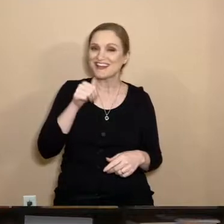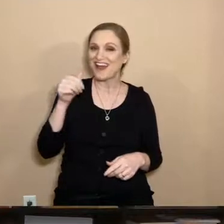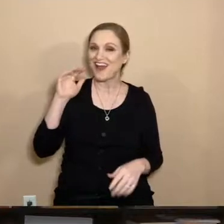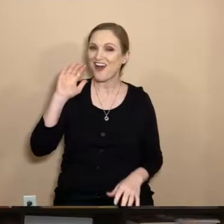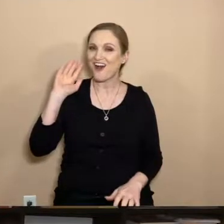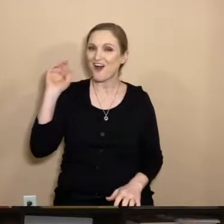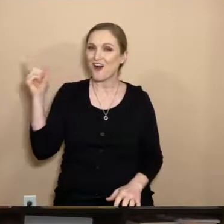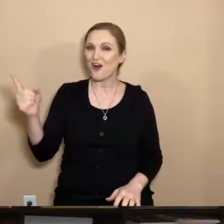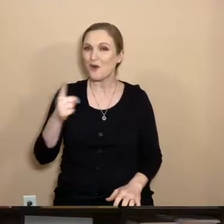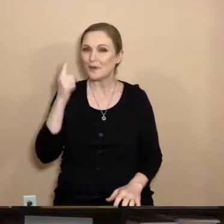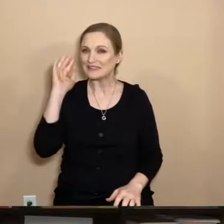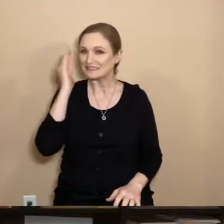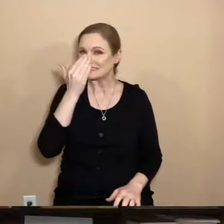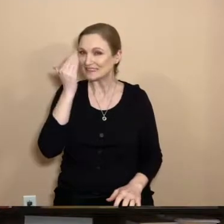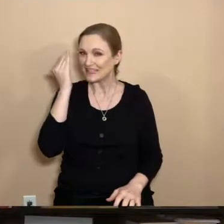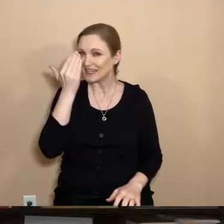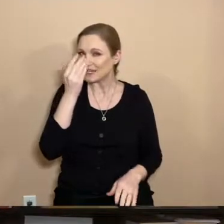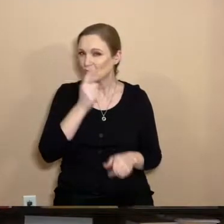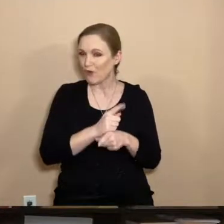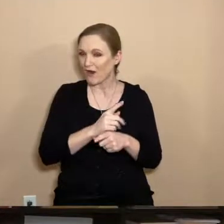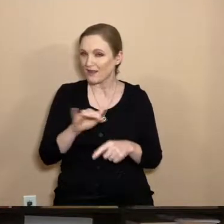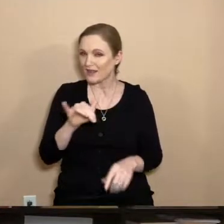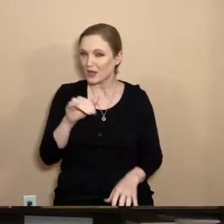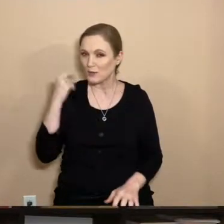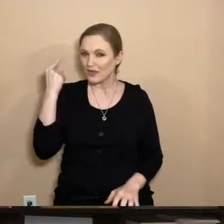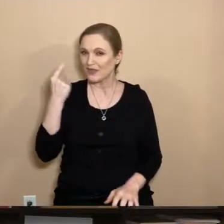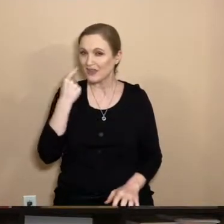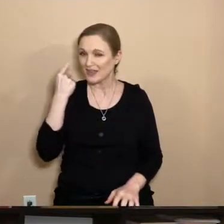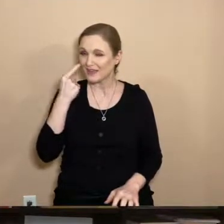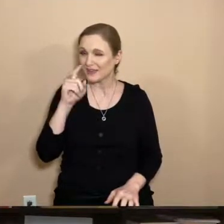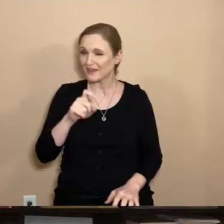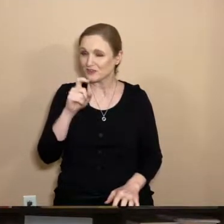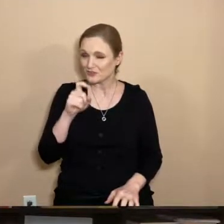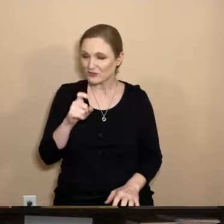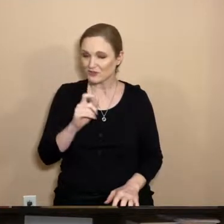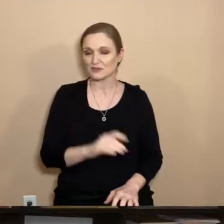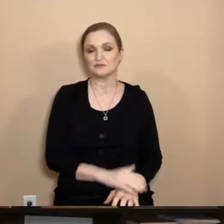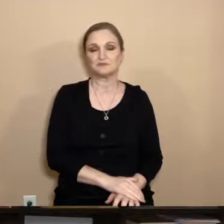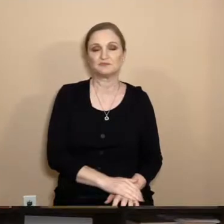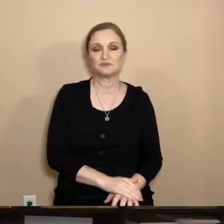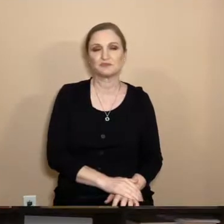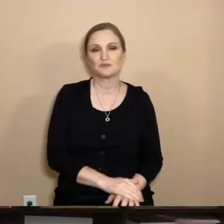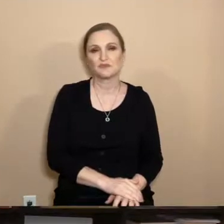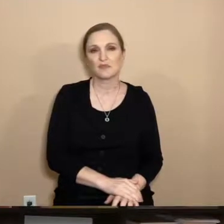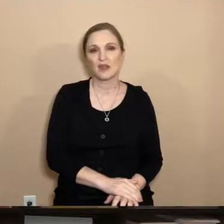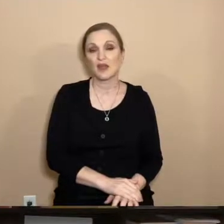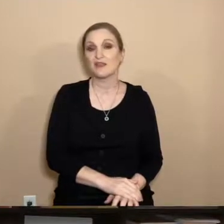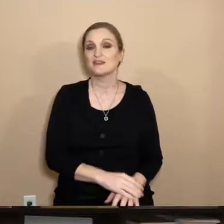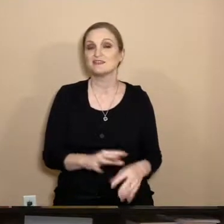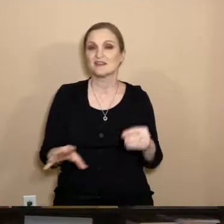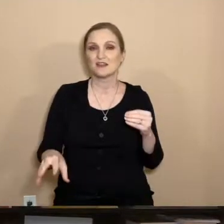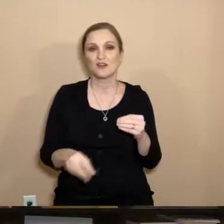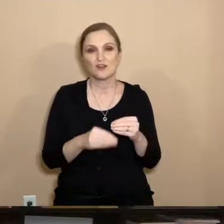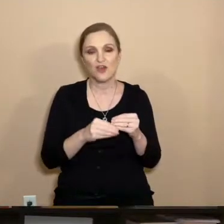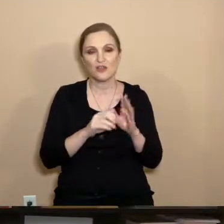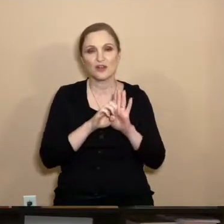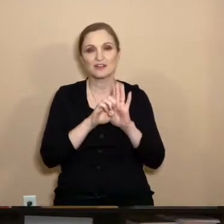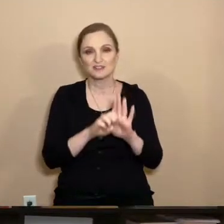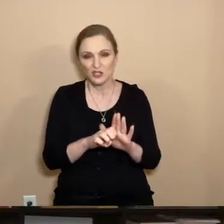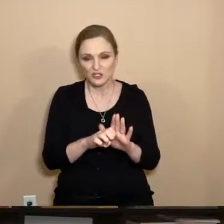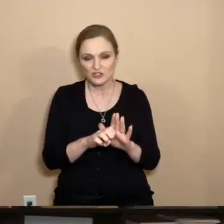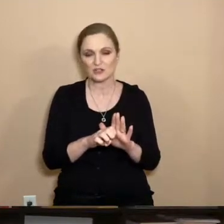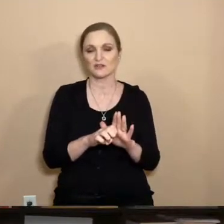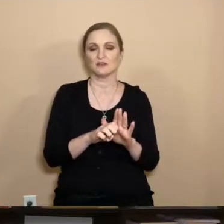always work out the way we think that they should or the way that they're going to work out. And this is another, illustration